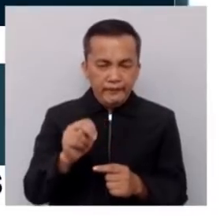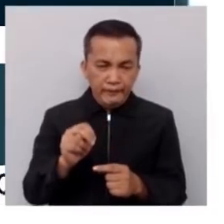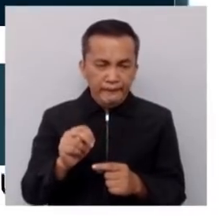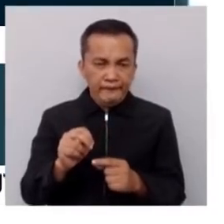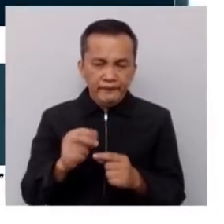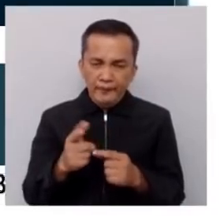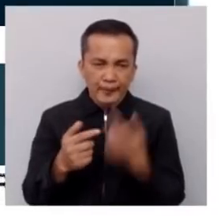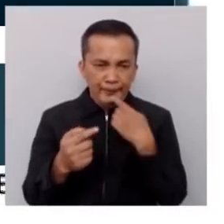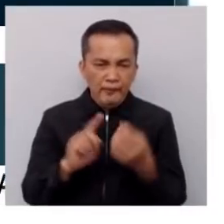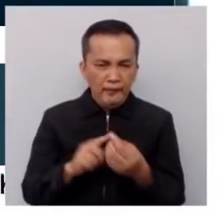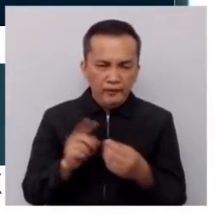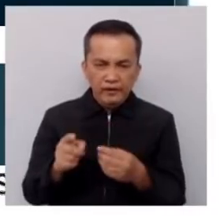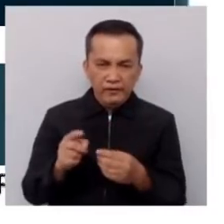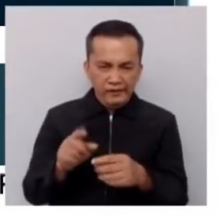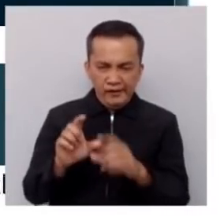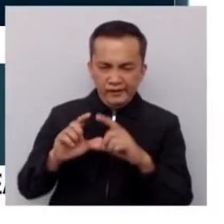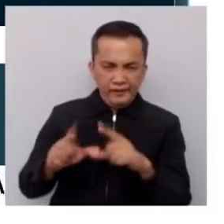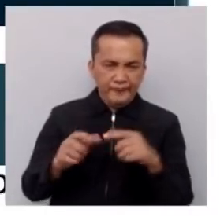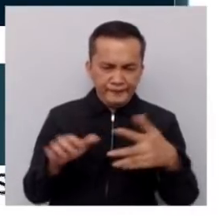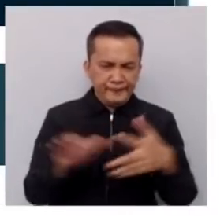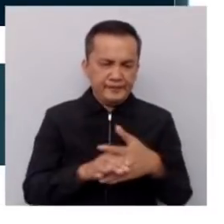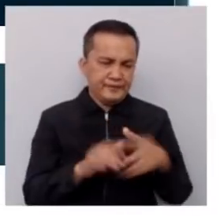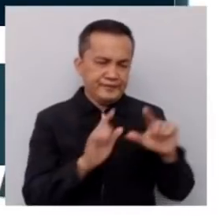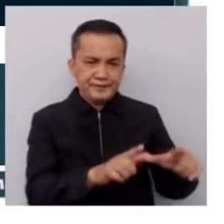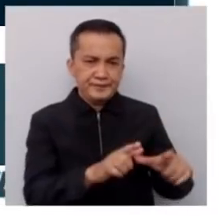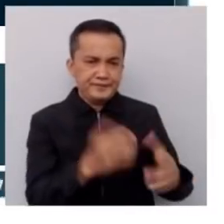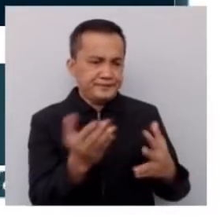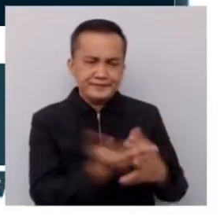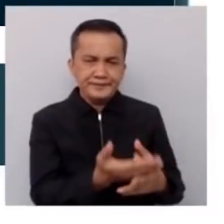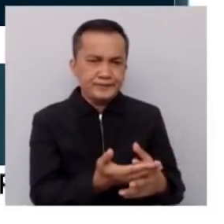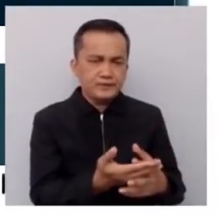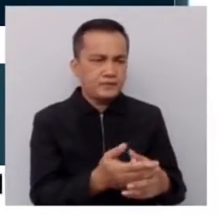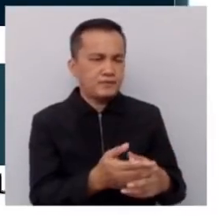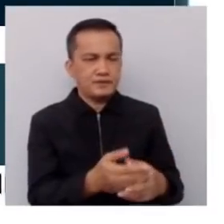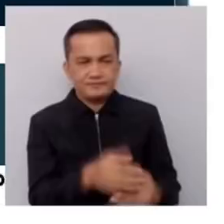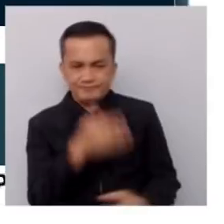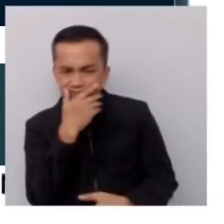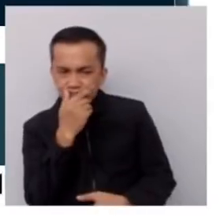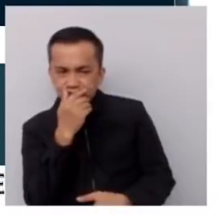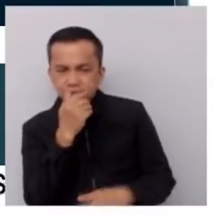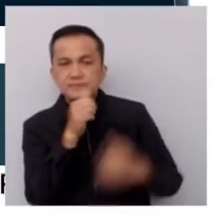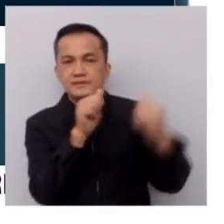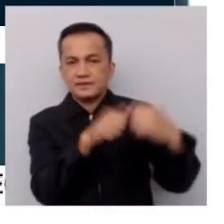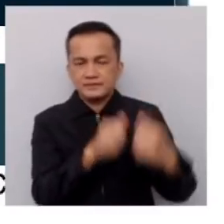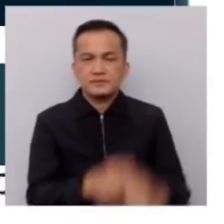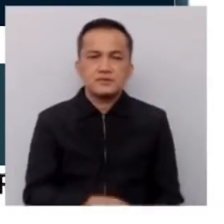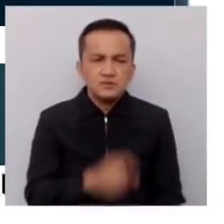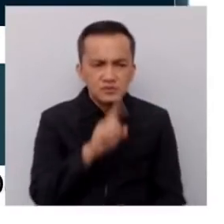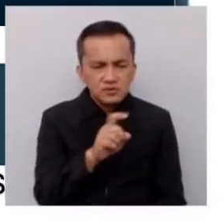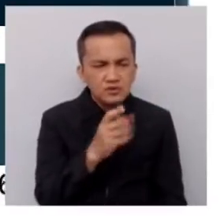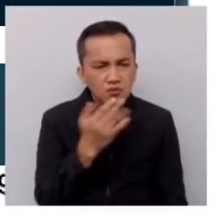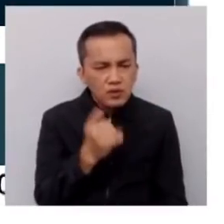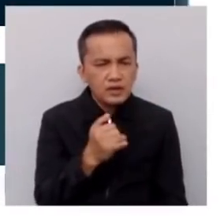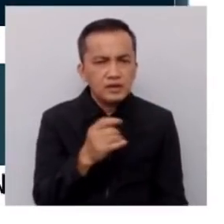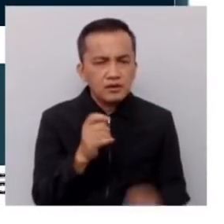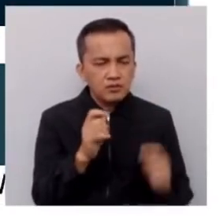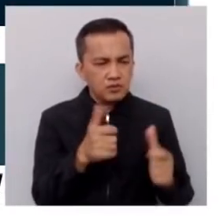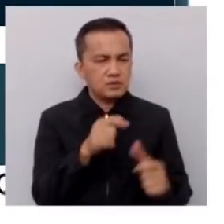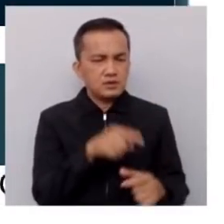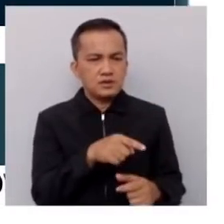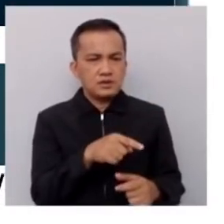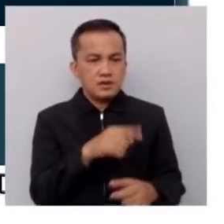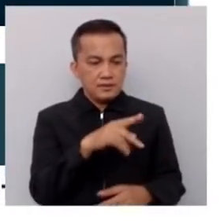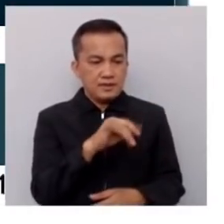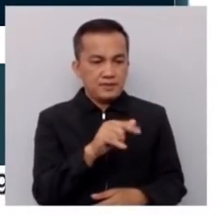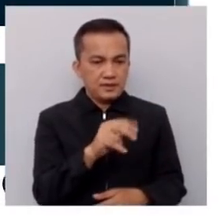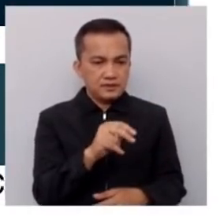no charges are being pressed by the Duterte administration. There seems to be a deal. So the question then becomes, why is it that all of a sudden their Palparan